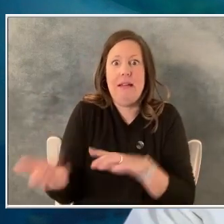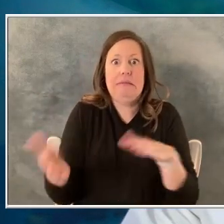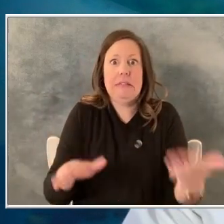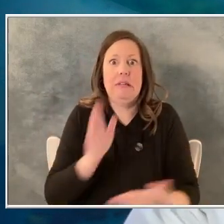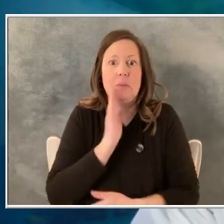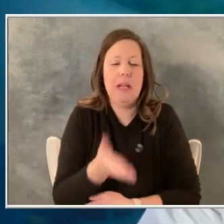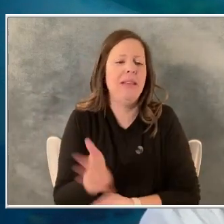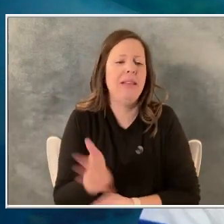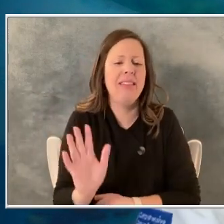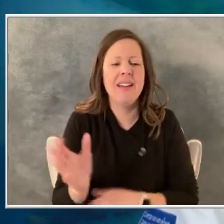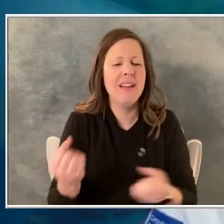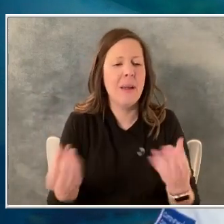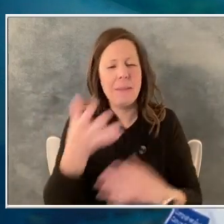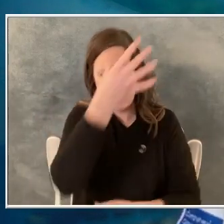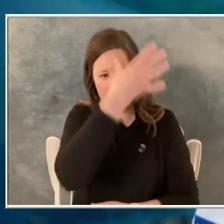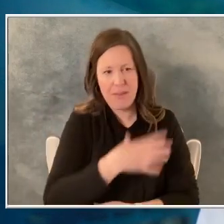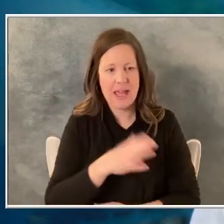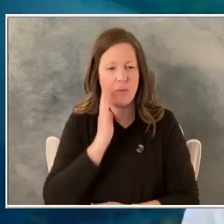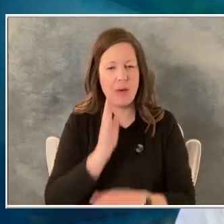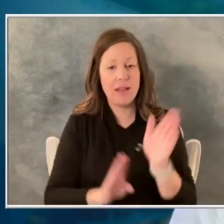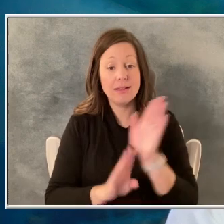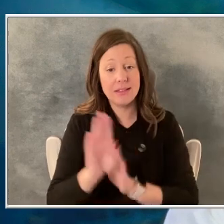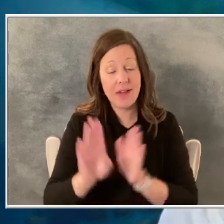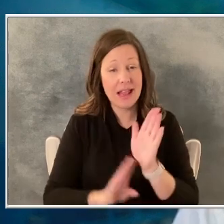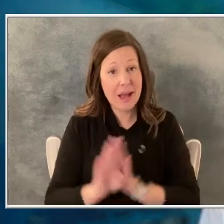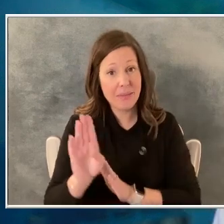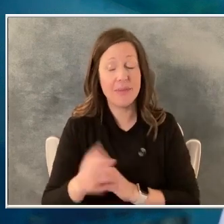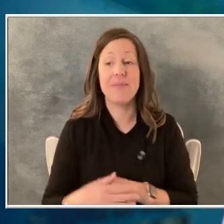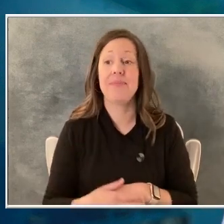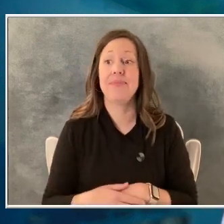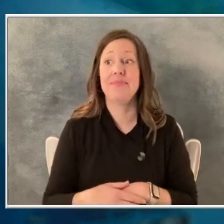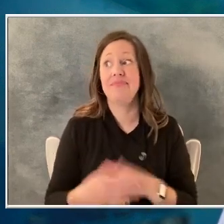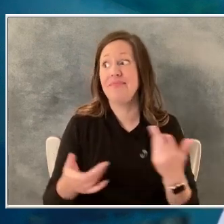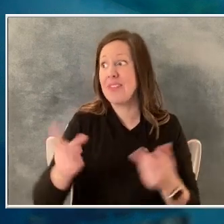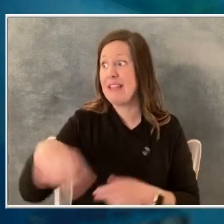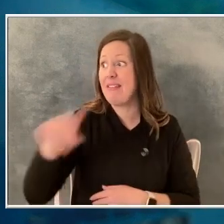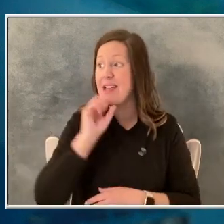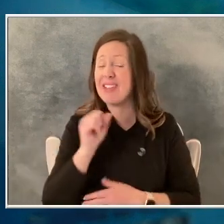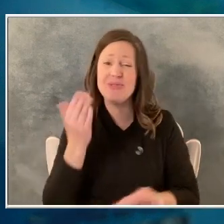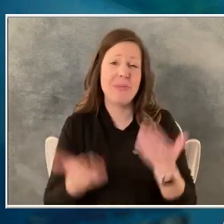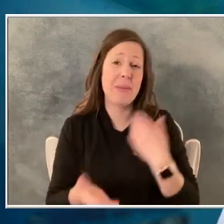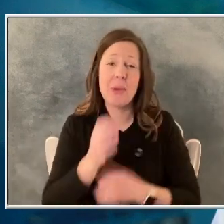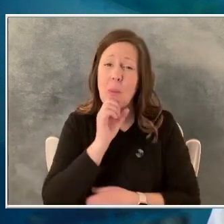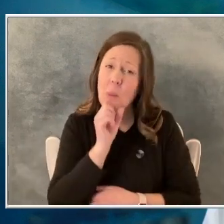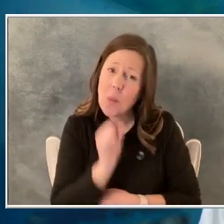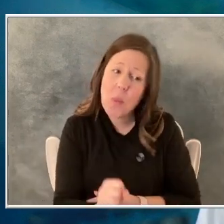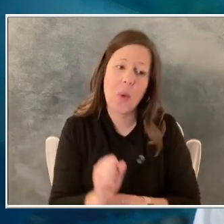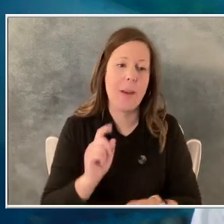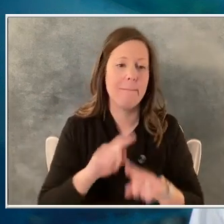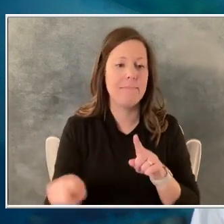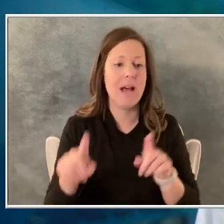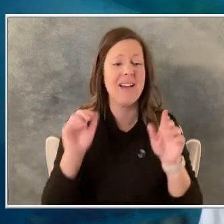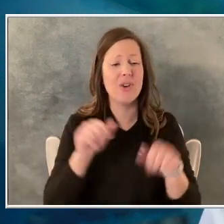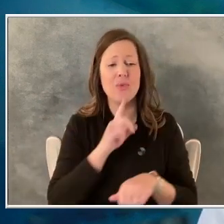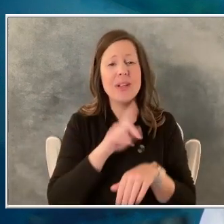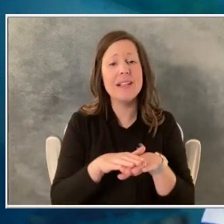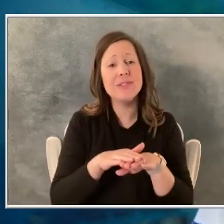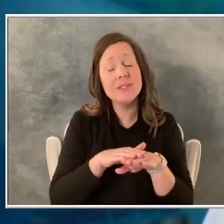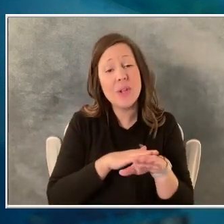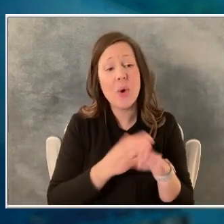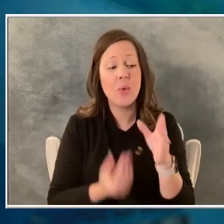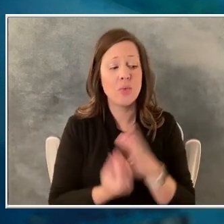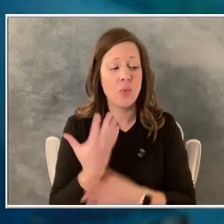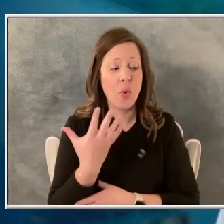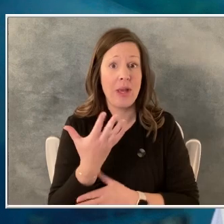prostate cancer as they age, maybe very older age, but that could be very slow-growing prostate cancer that may never need